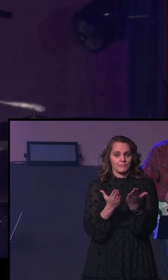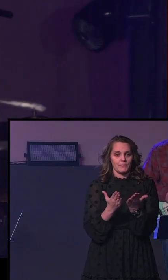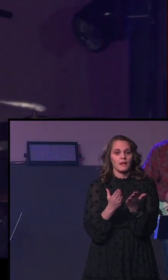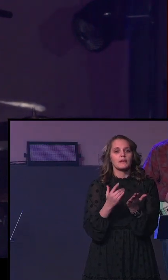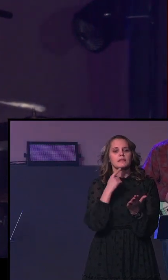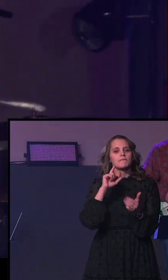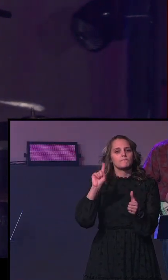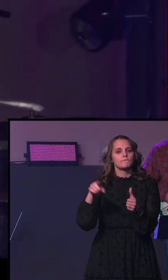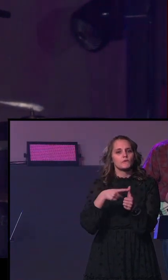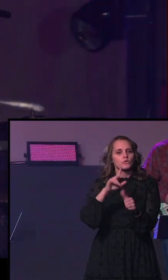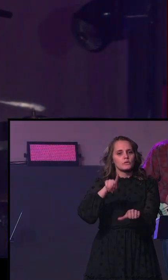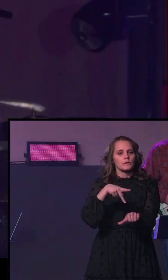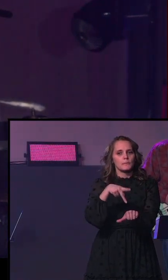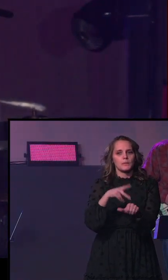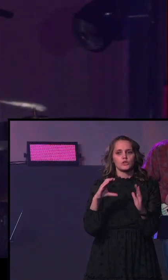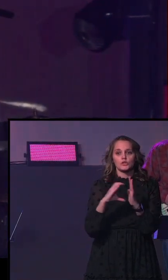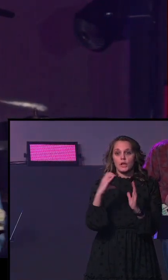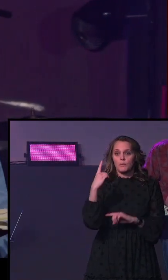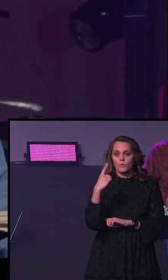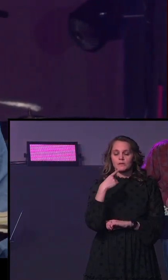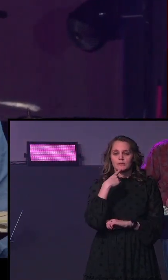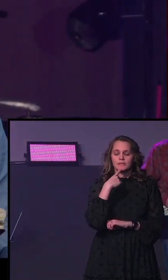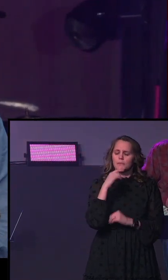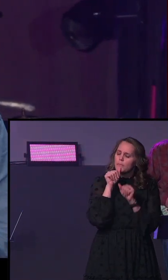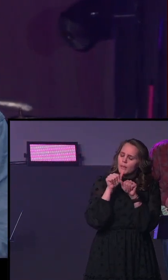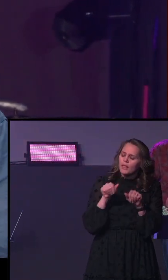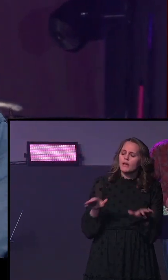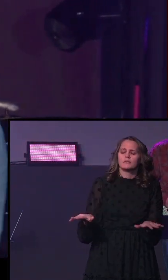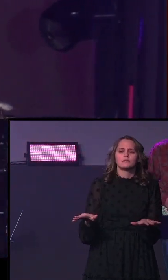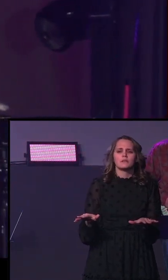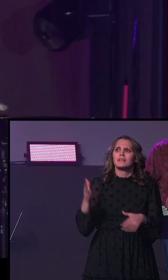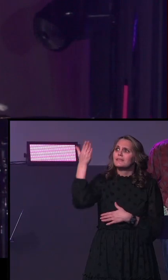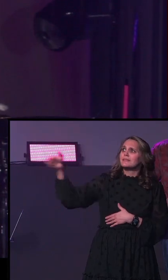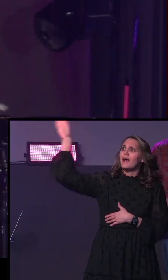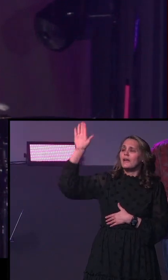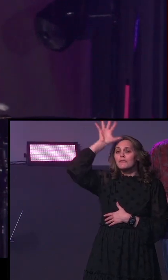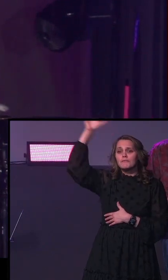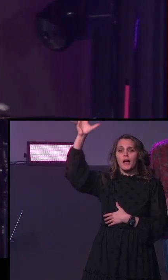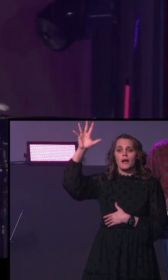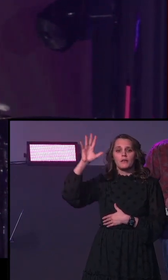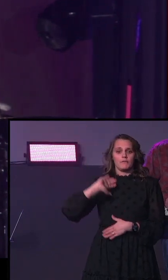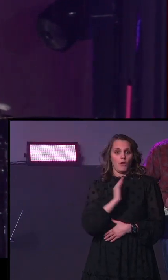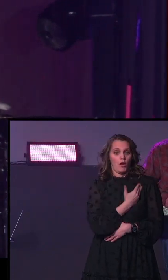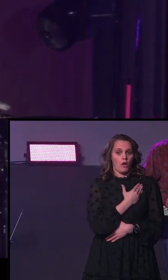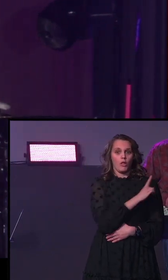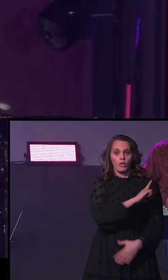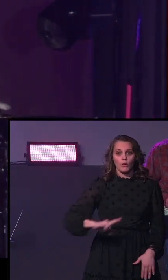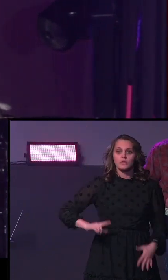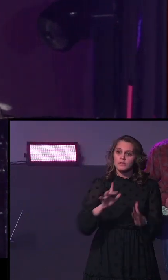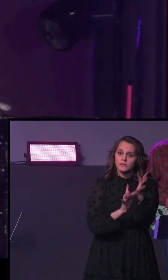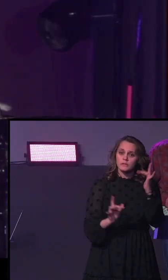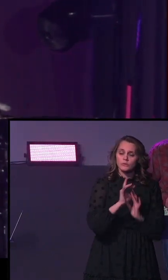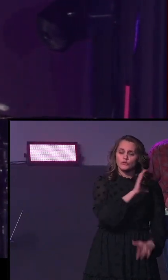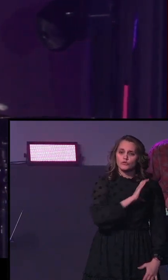Peter from chapter 1. It says, "Blessed be the God and Father of our Lord Jesus Christ.